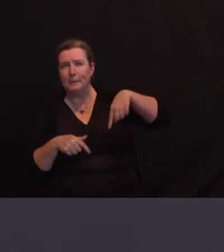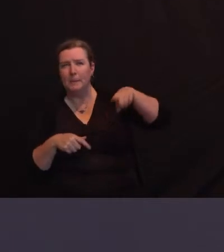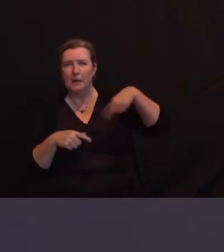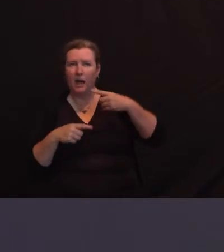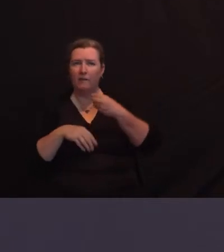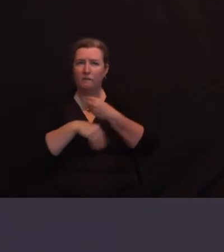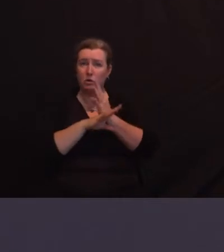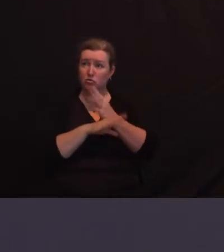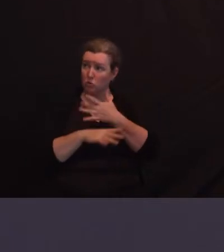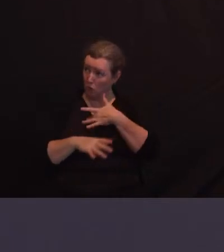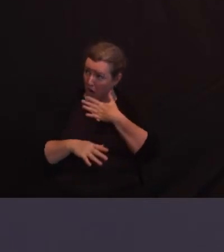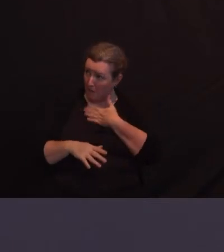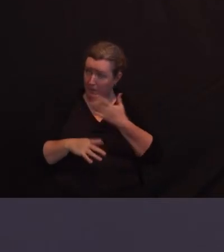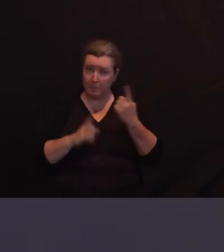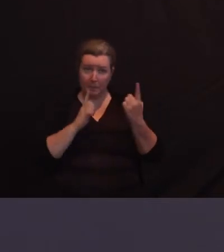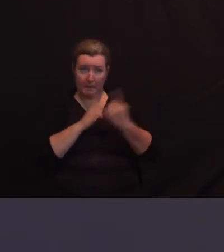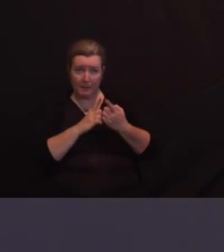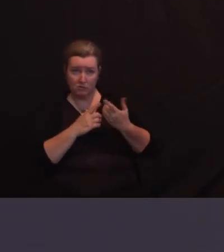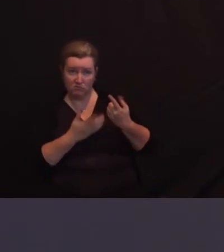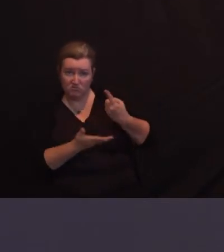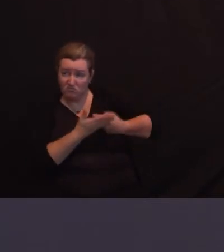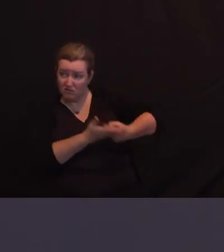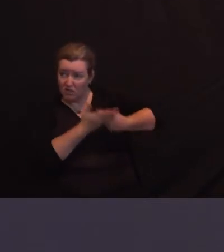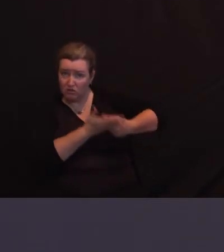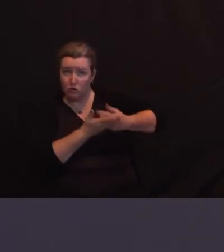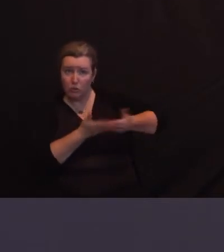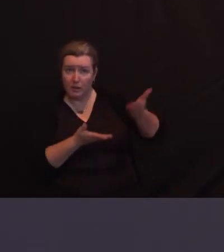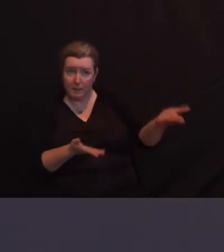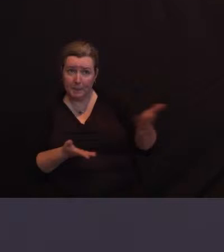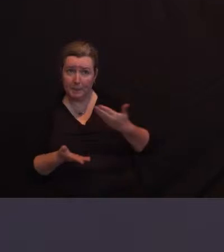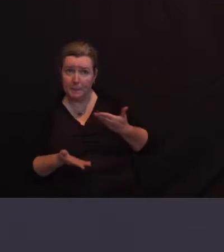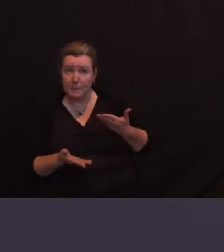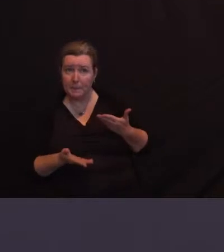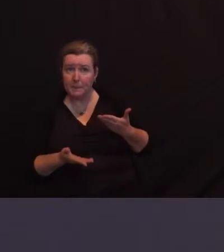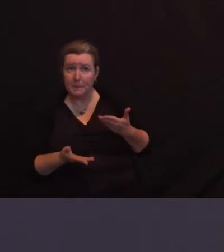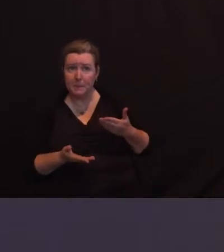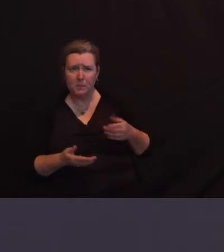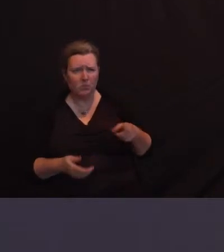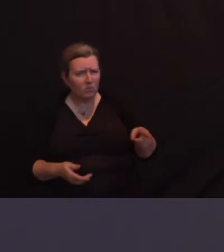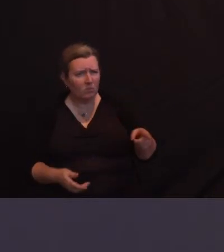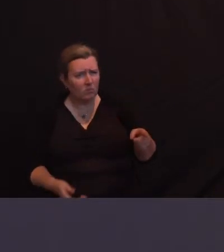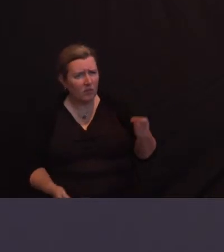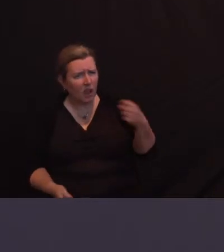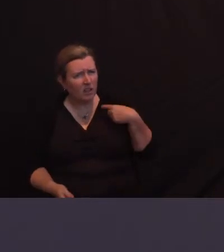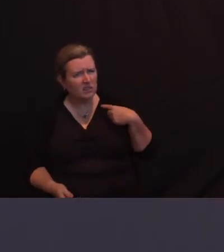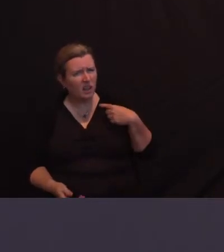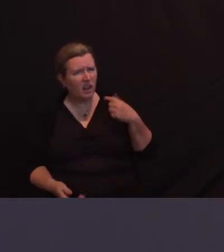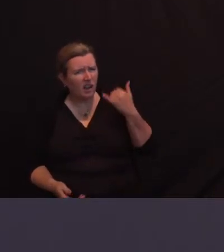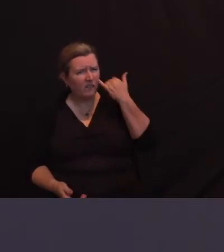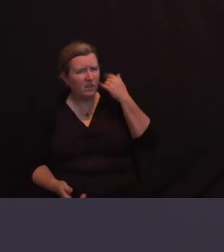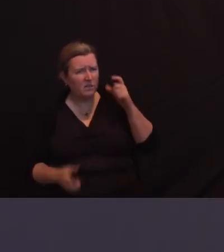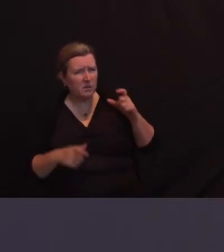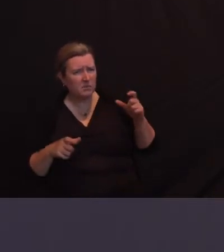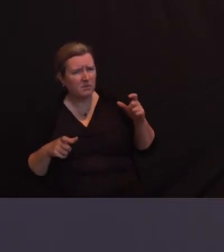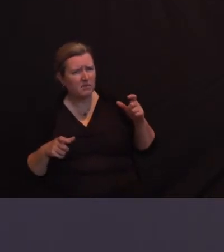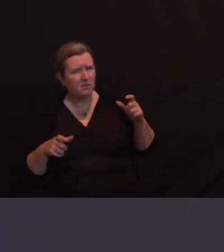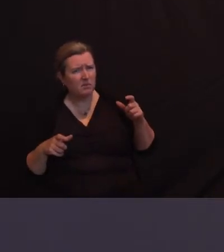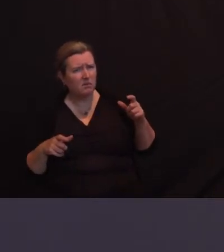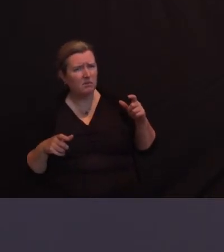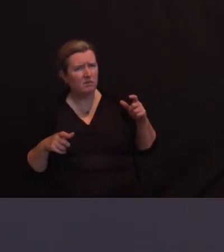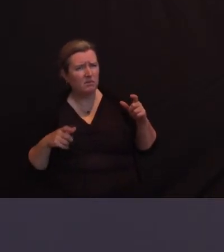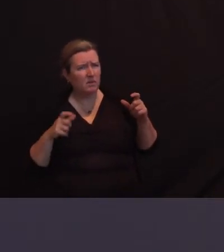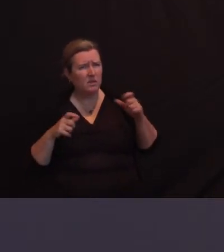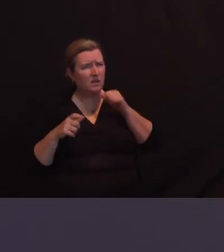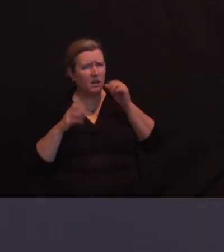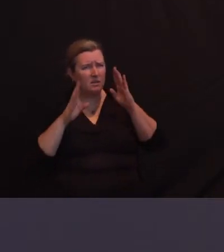to discuss their concerns? Kenny, can you repeat your breakthrough question? If someone is not paying as close attention as you and your colleagues are?